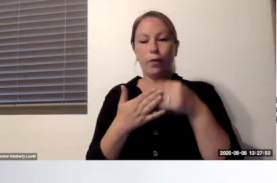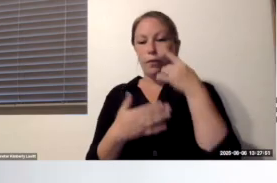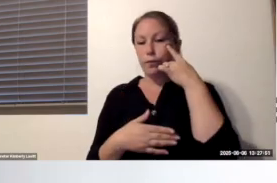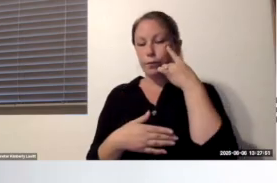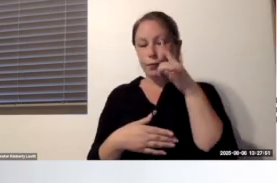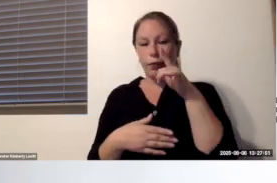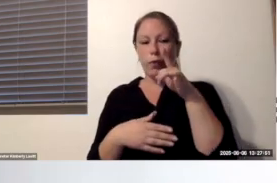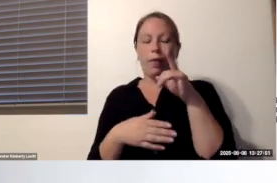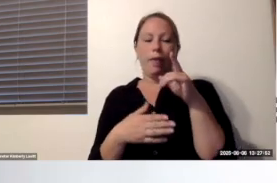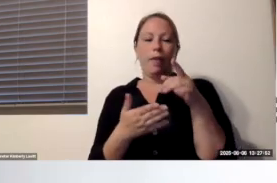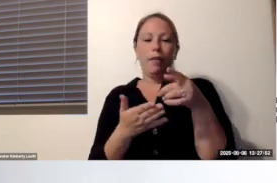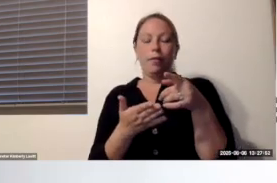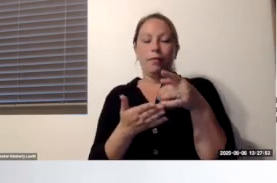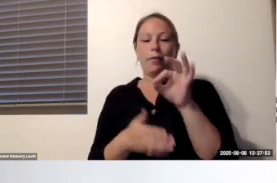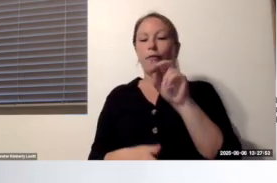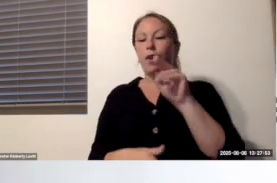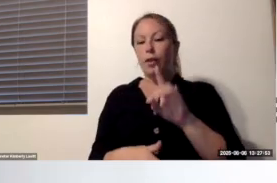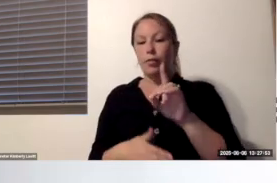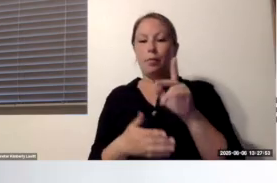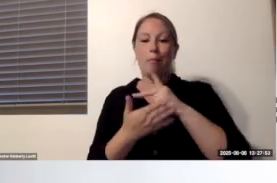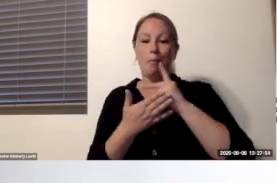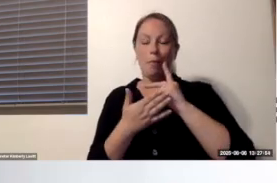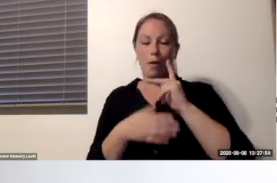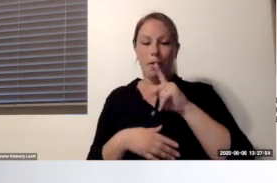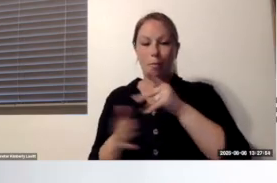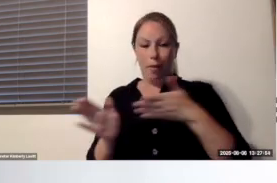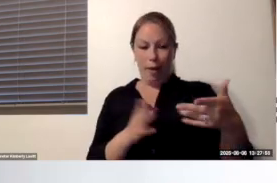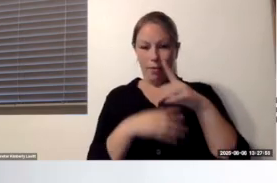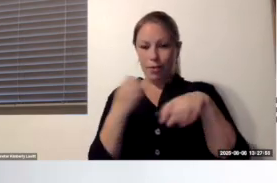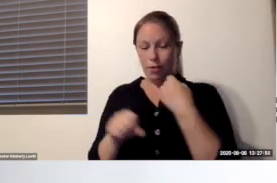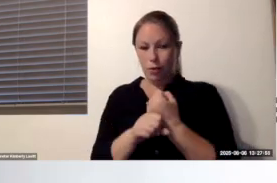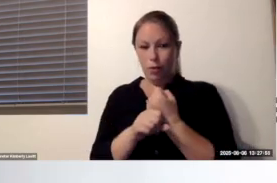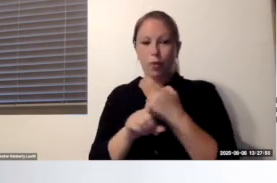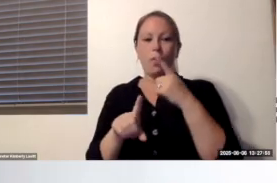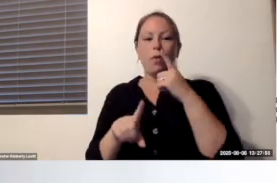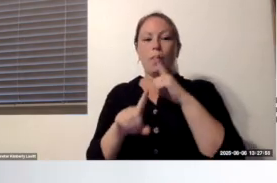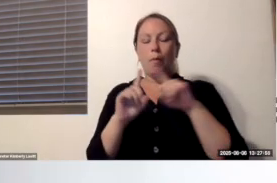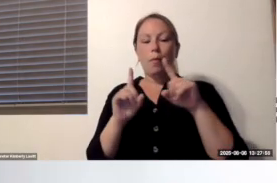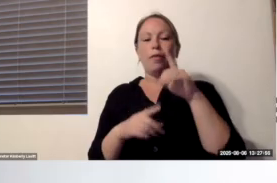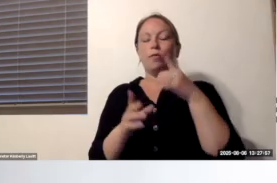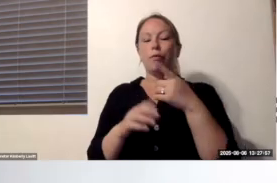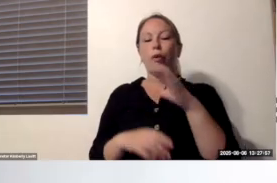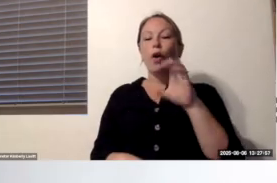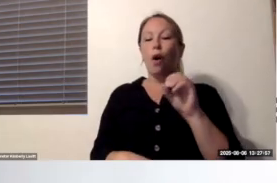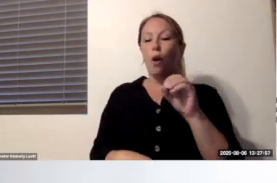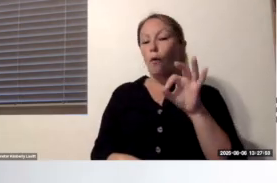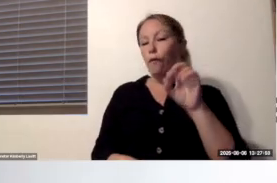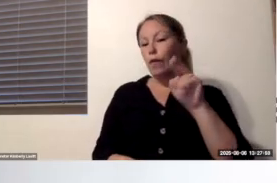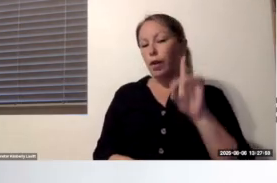funding plan this year, but other funding was recently made available through Carl Moyer State Reserve co-funding and